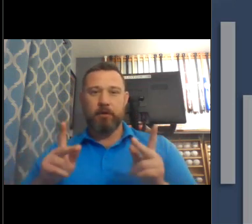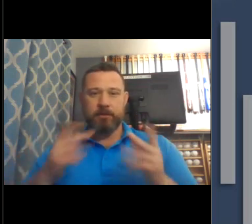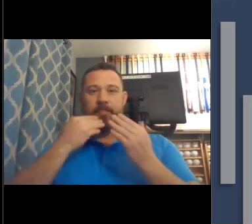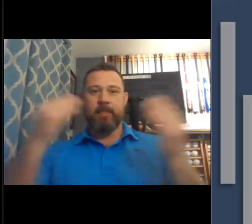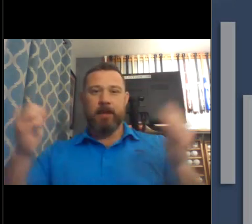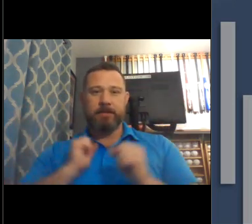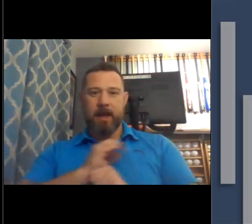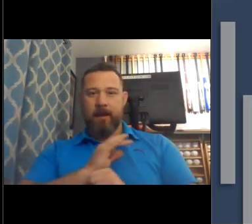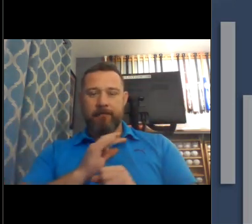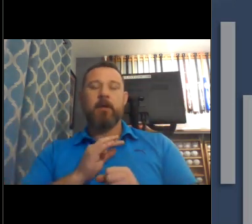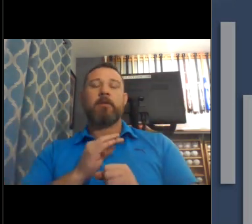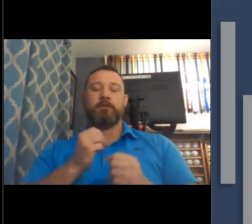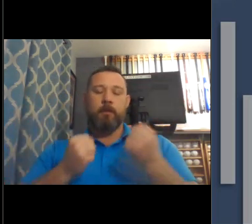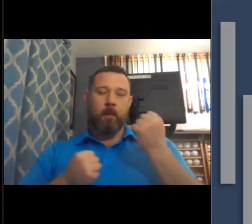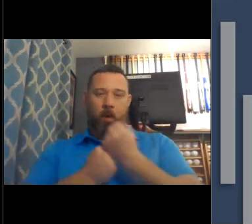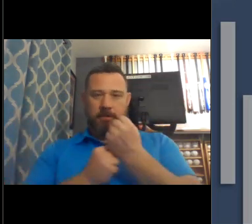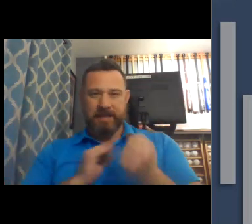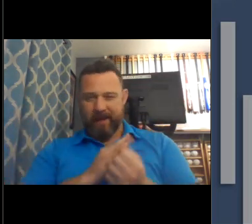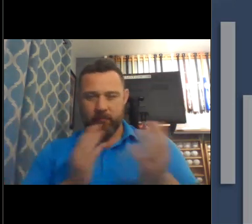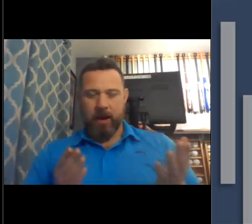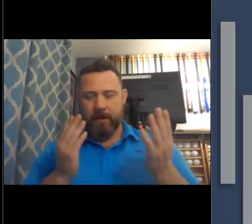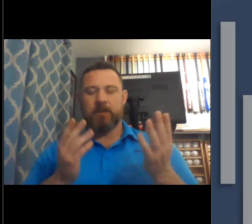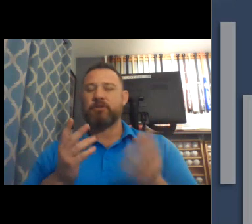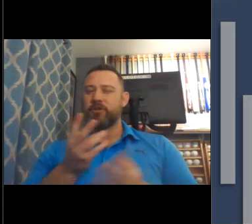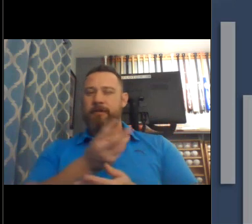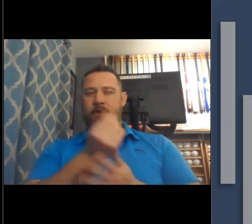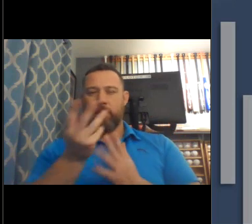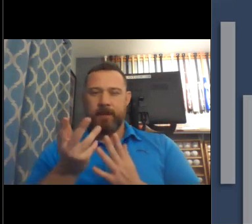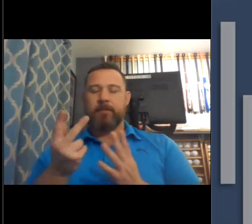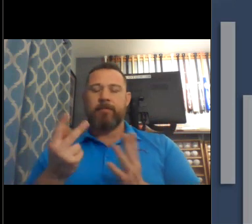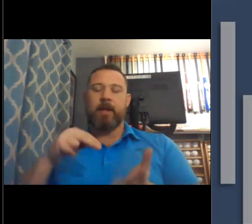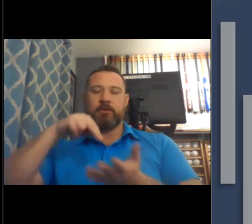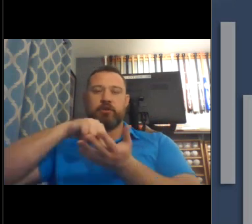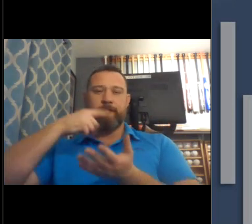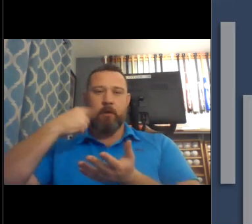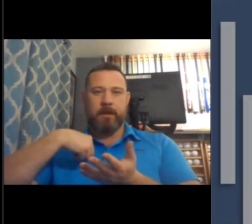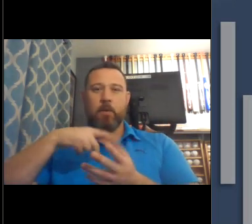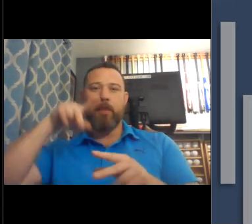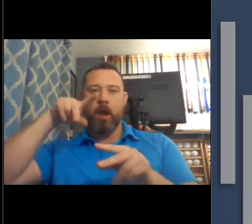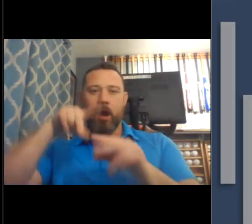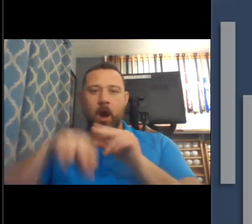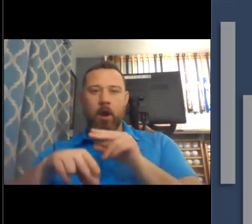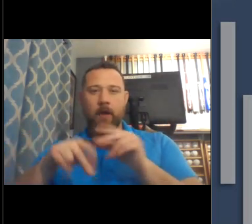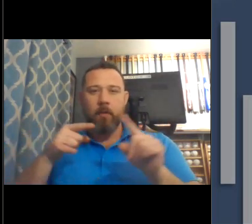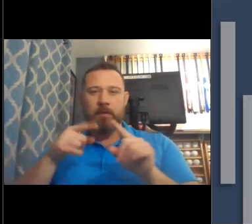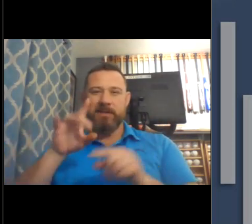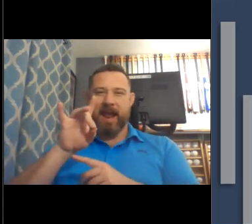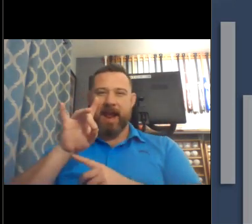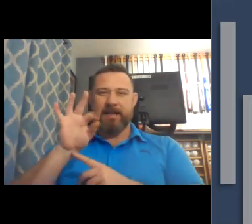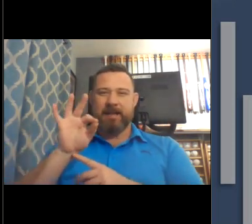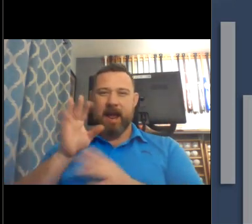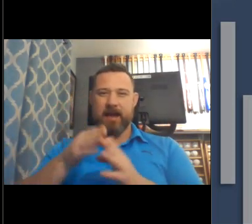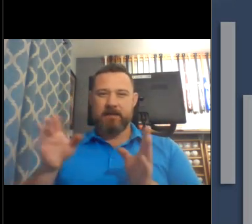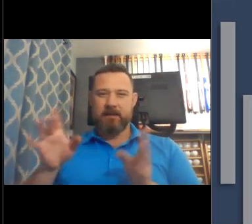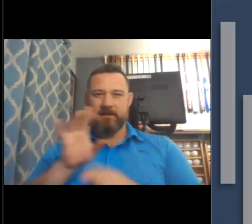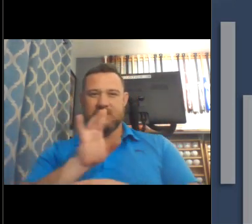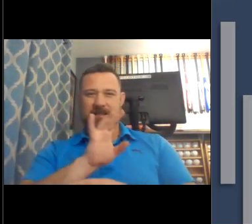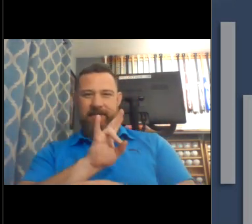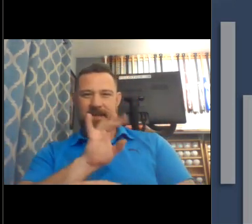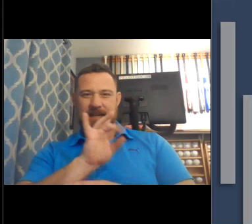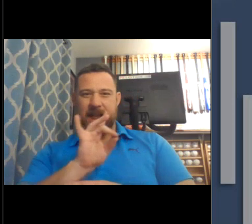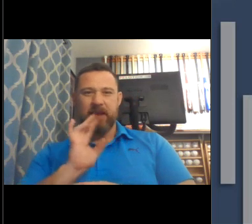staff's recommendations. Just a couple quick things that stood out to me were the cutoff points, 89 statewide and 78 rural.